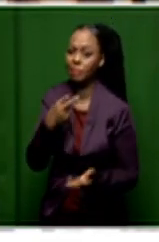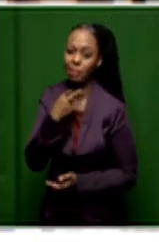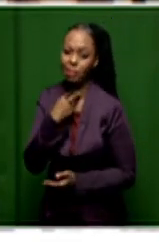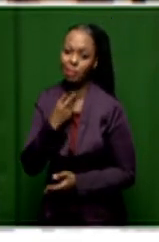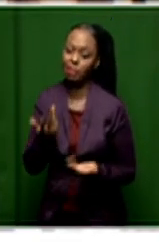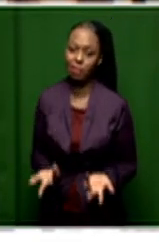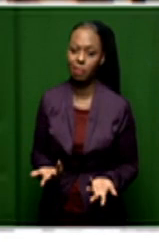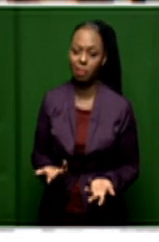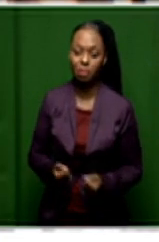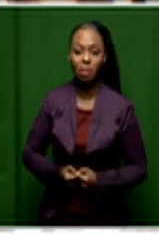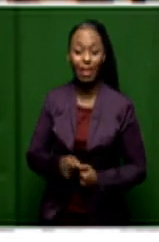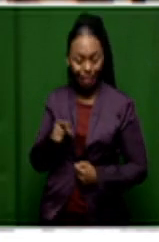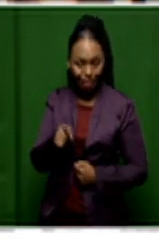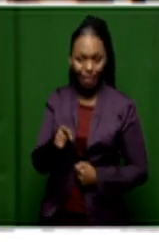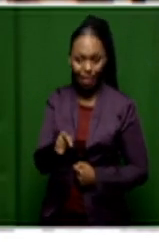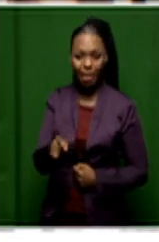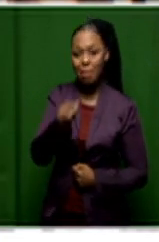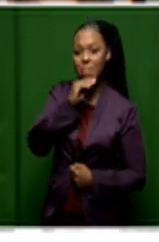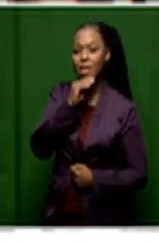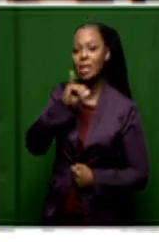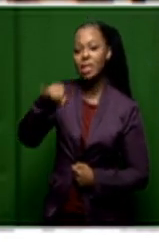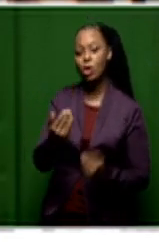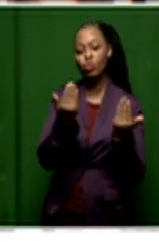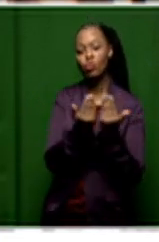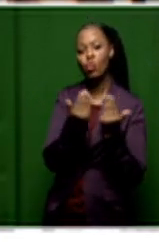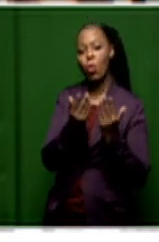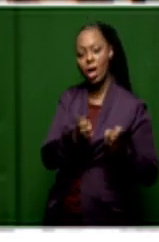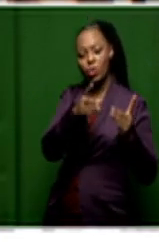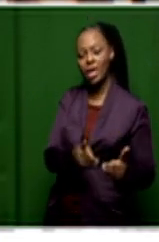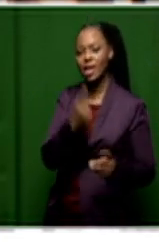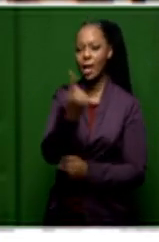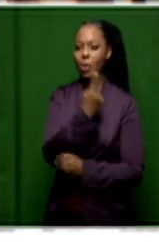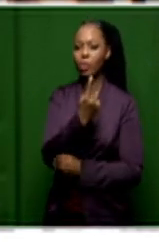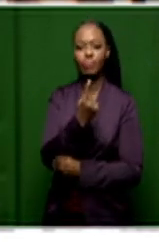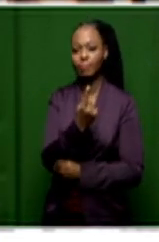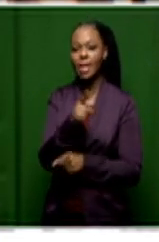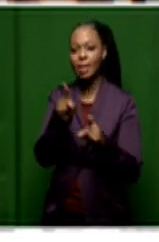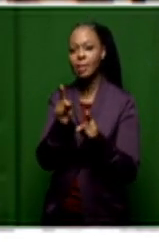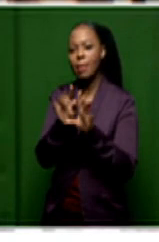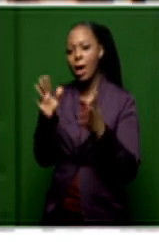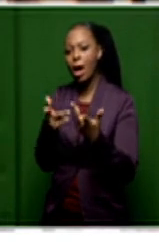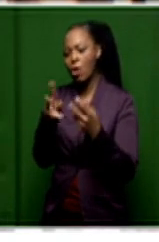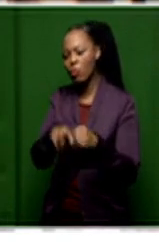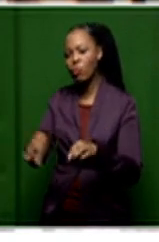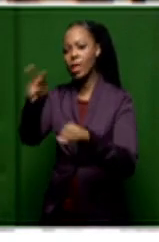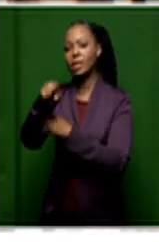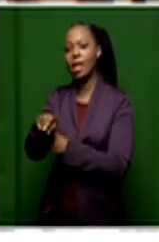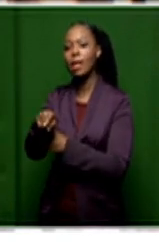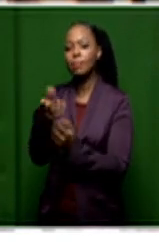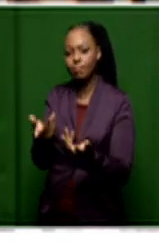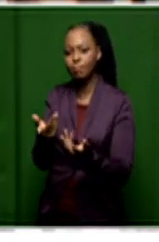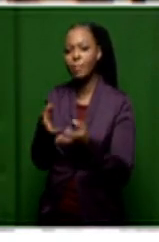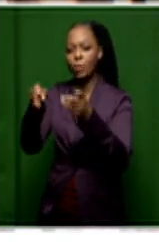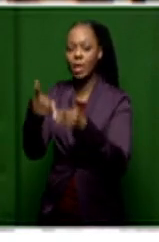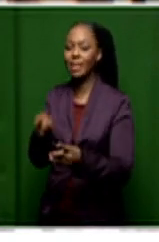they've been educated. And that doesn't mean just the school system, it also means vocational education that is sadly lacking in